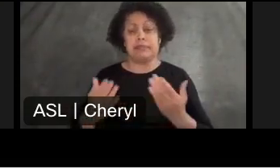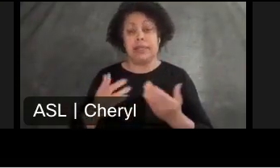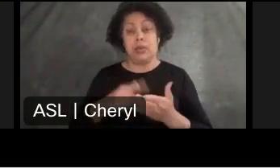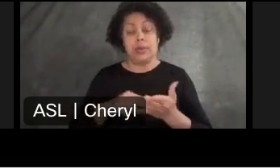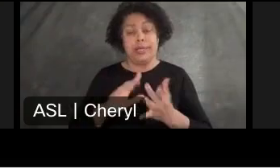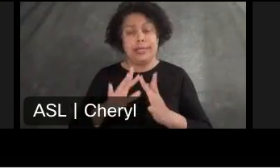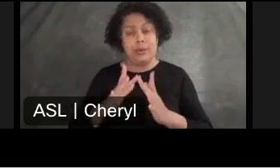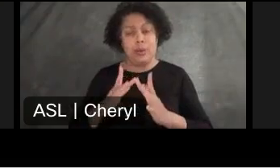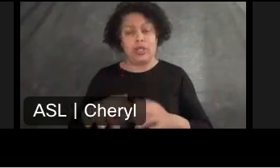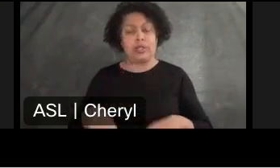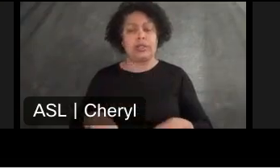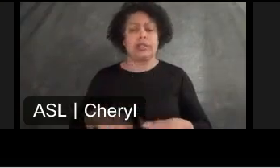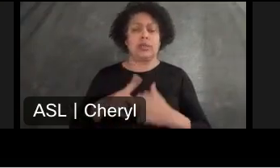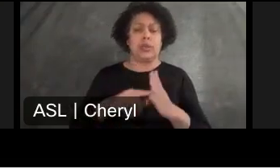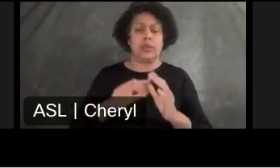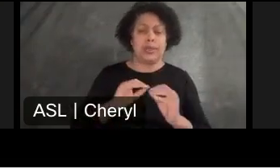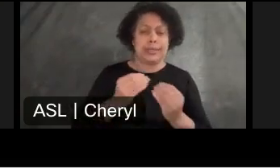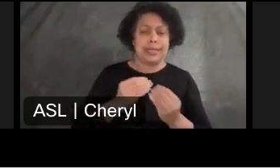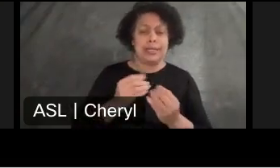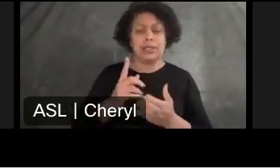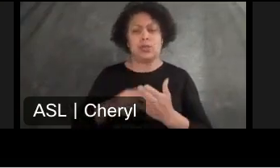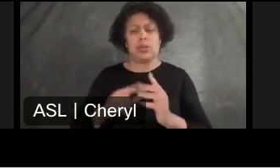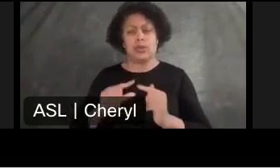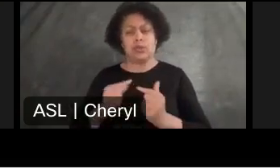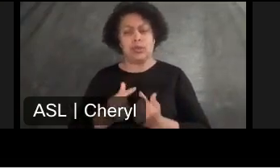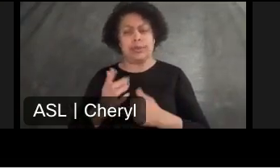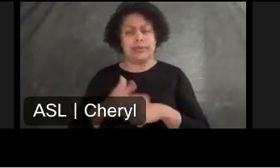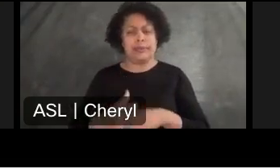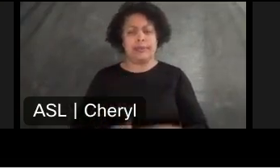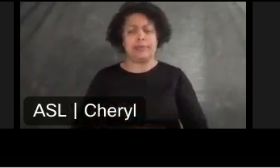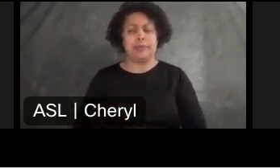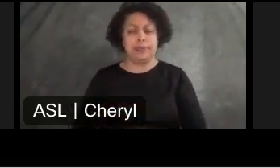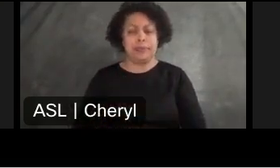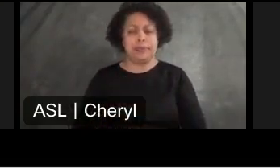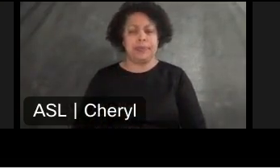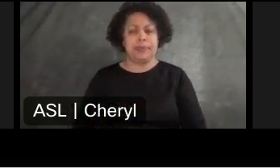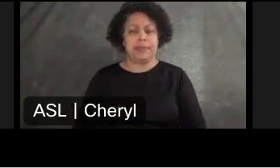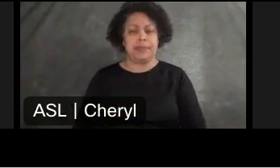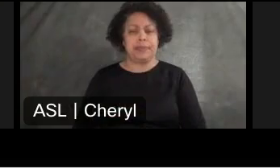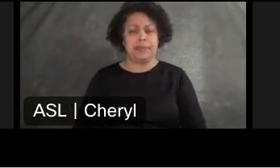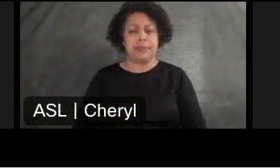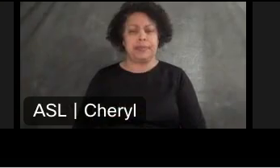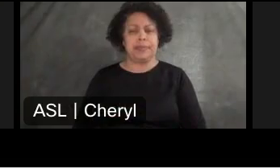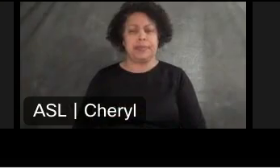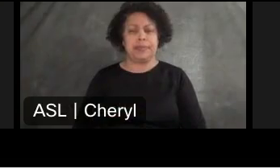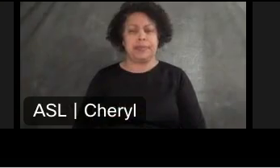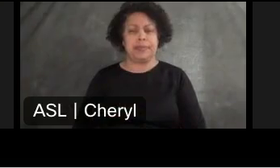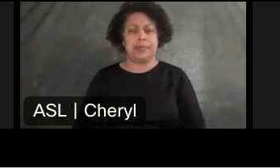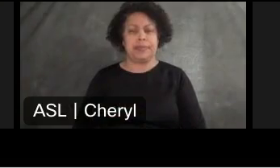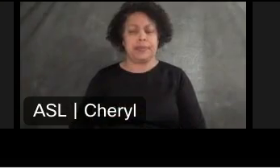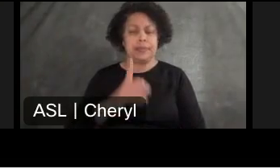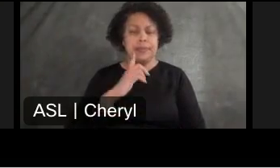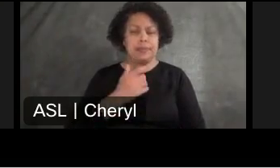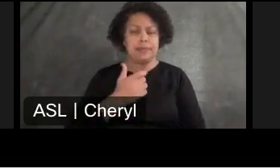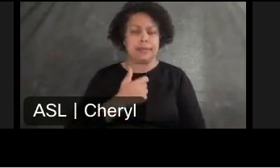be organizations and groups. And so for myself, if I think about where I'm located